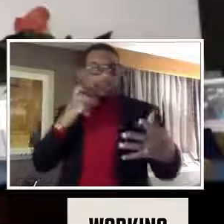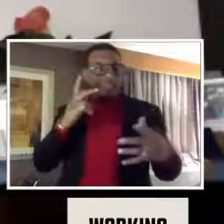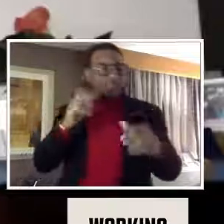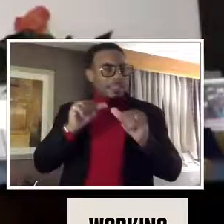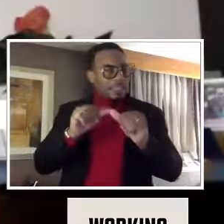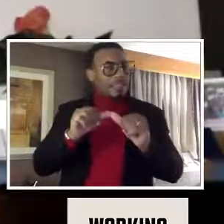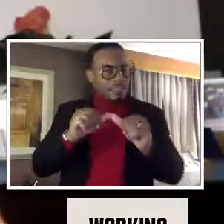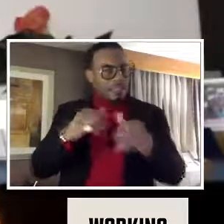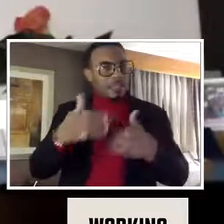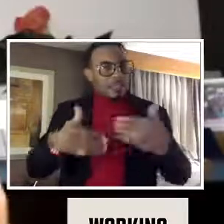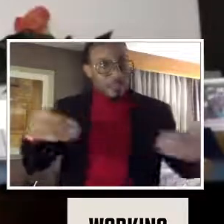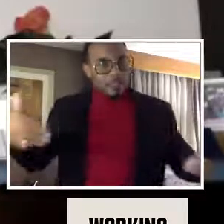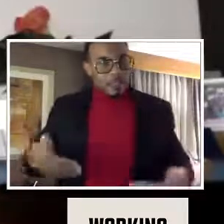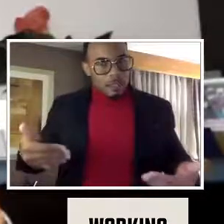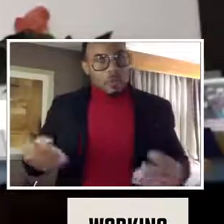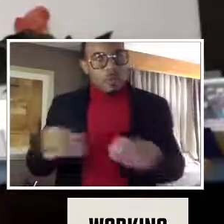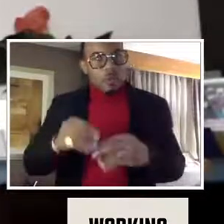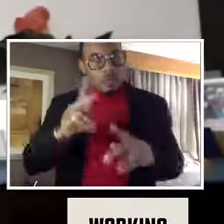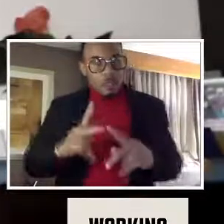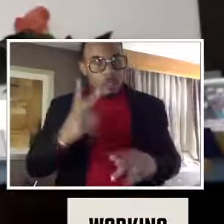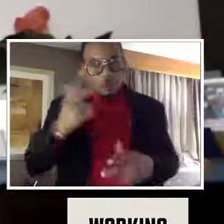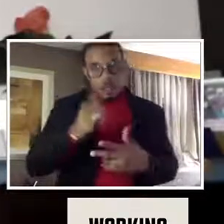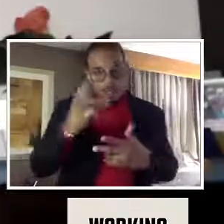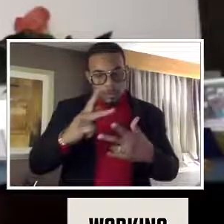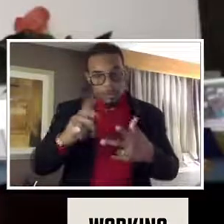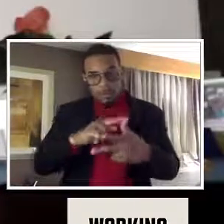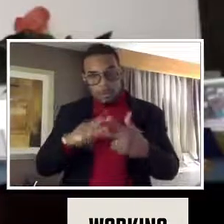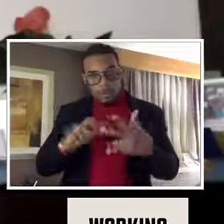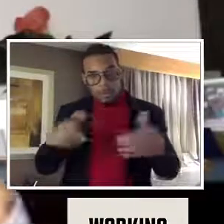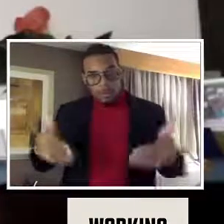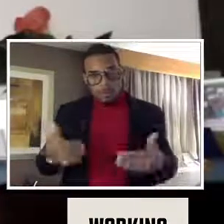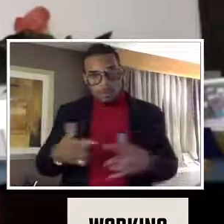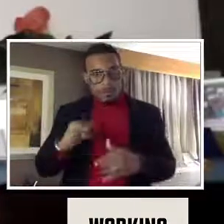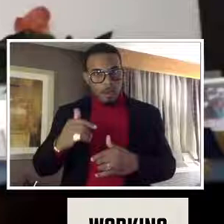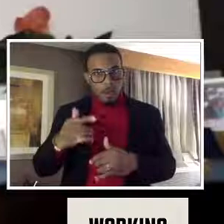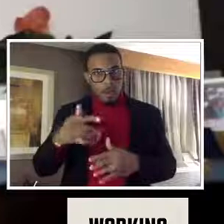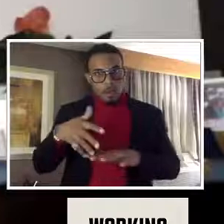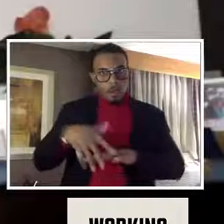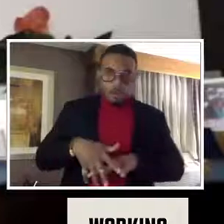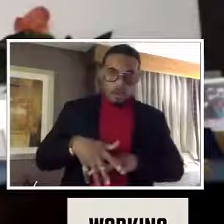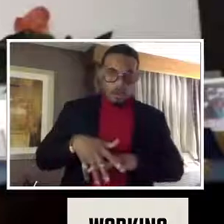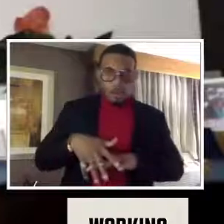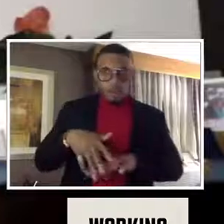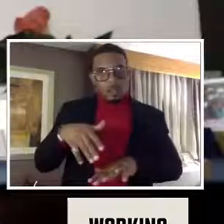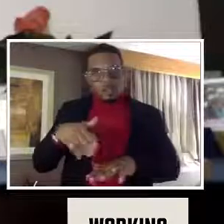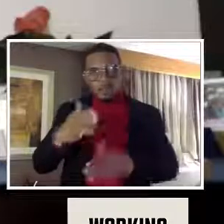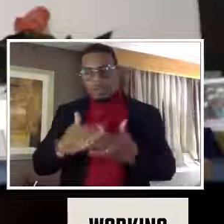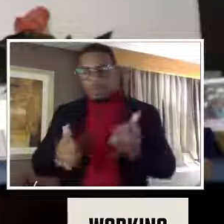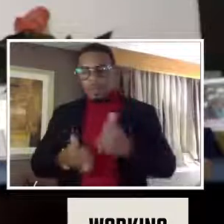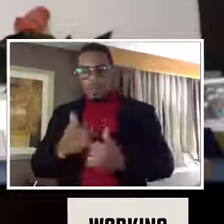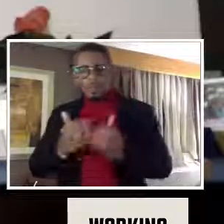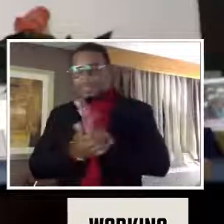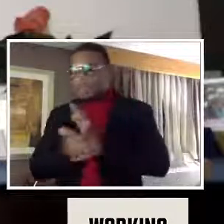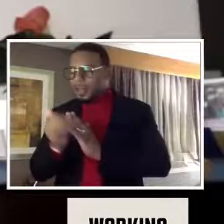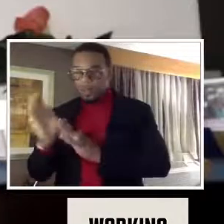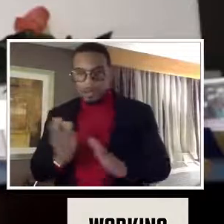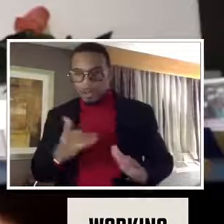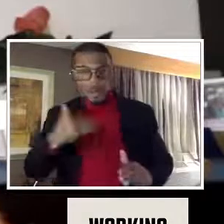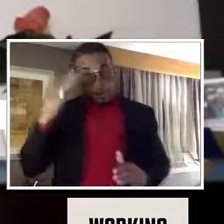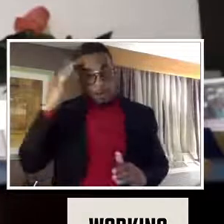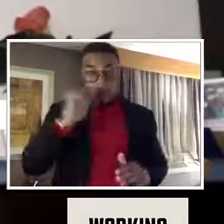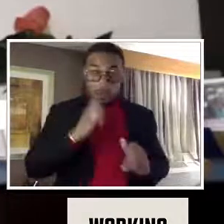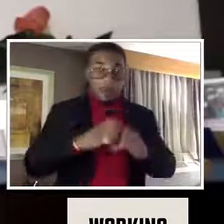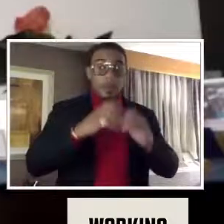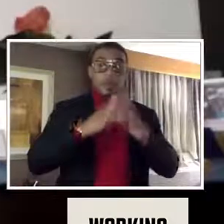keep on introducing some more folks. There's 3 other people that I want to introduce from our grassroots, some of the most talented organizers I know who